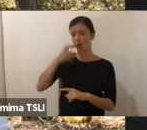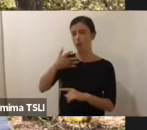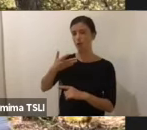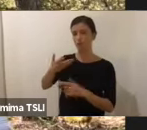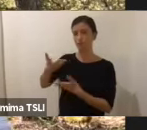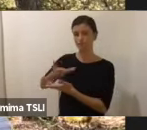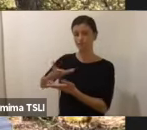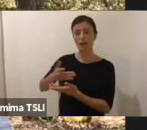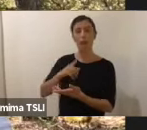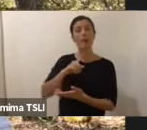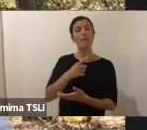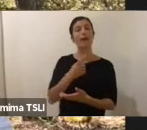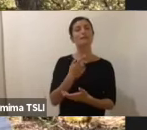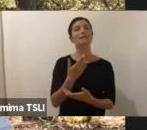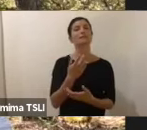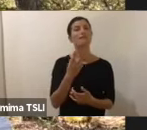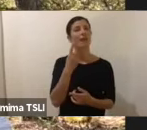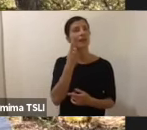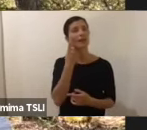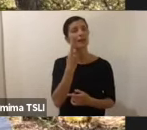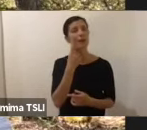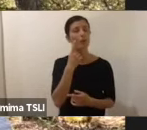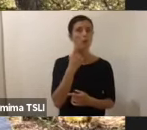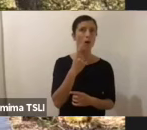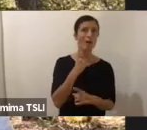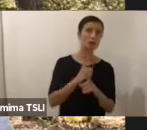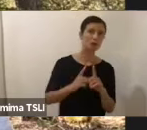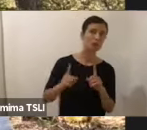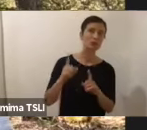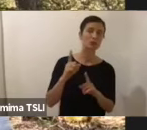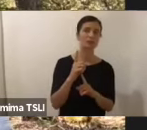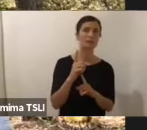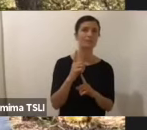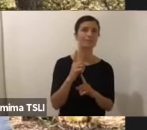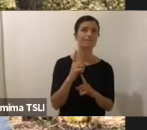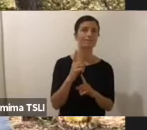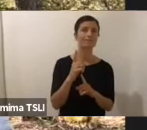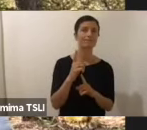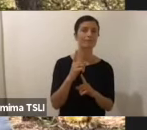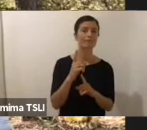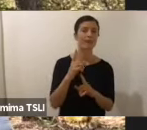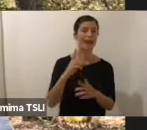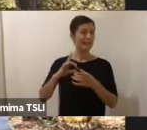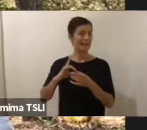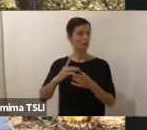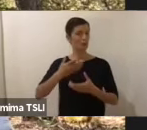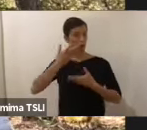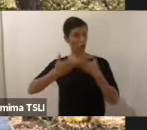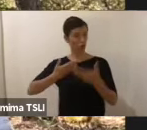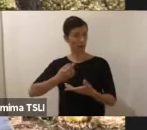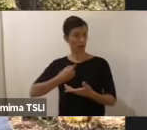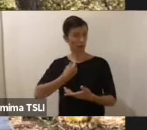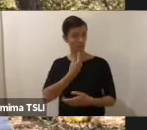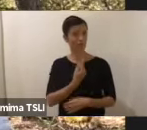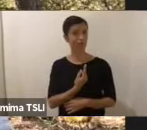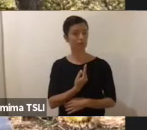supremacist and i wanted to speak briefly to what i was the story that i told which is to say that um the woman who